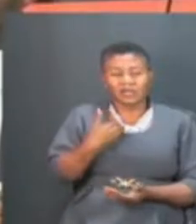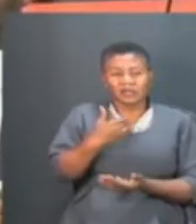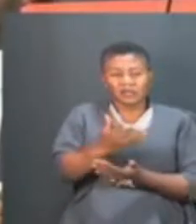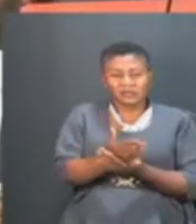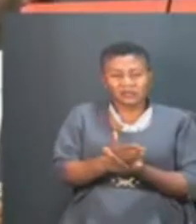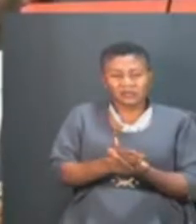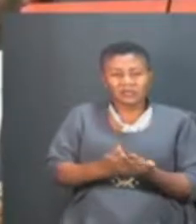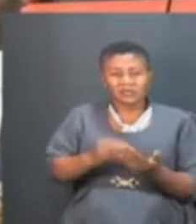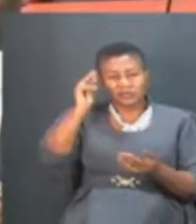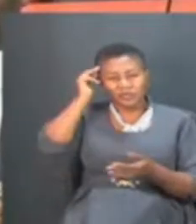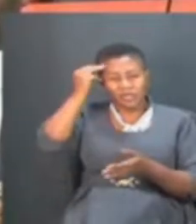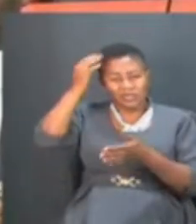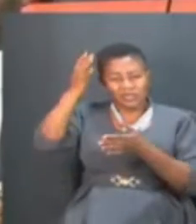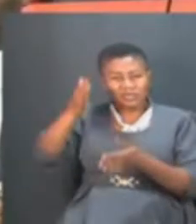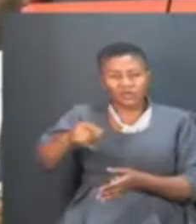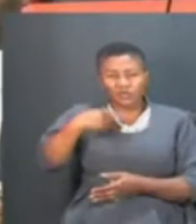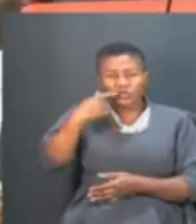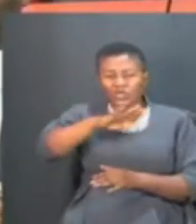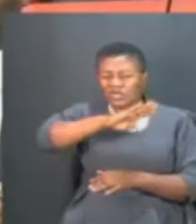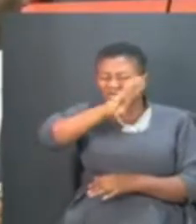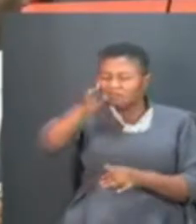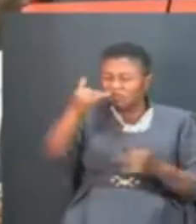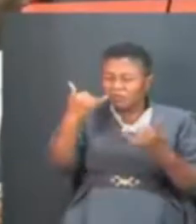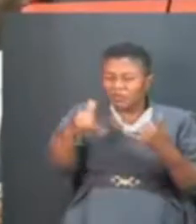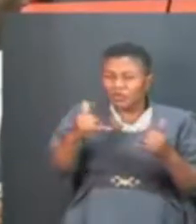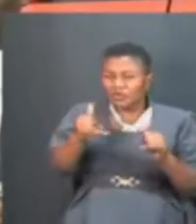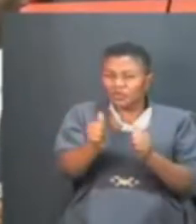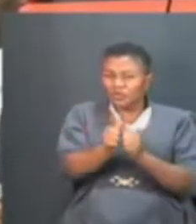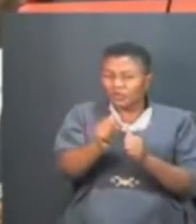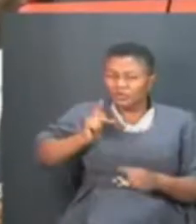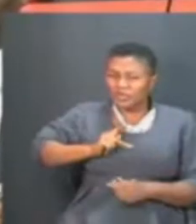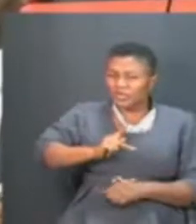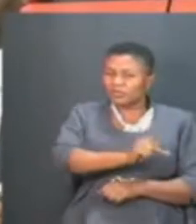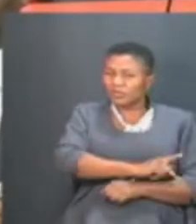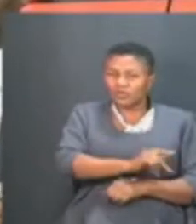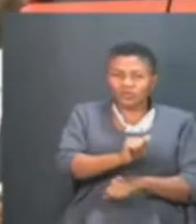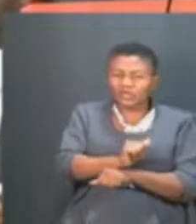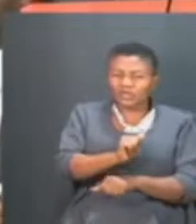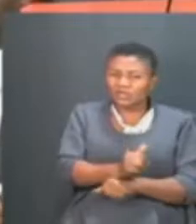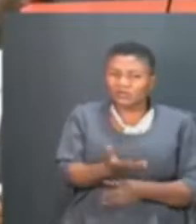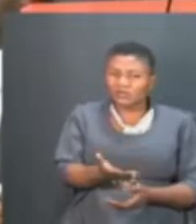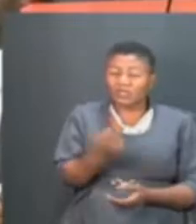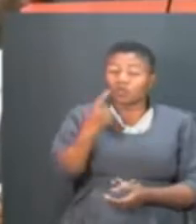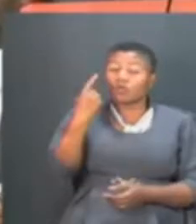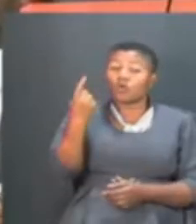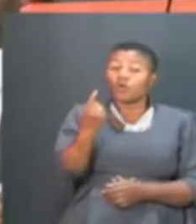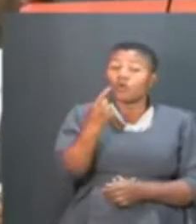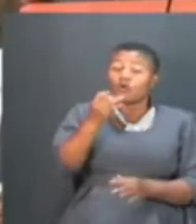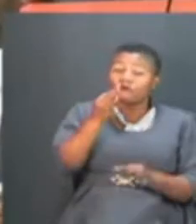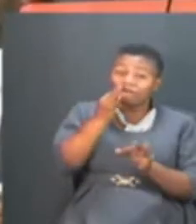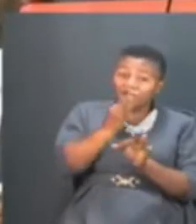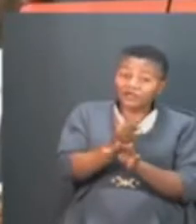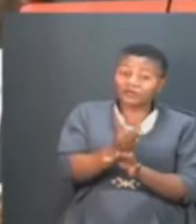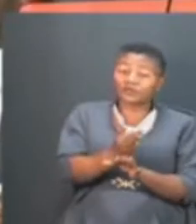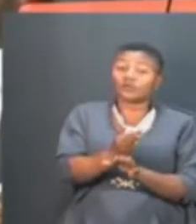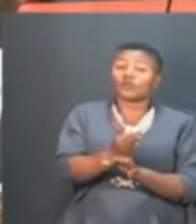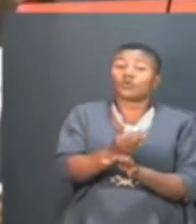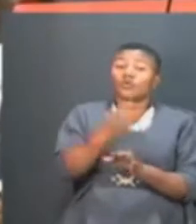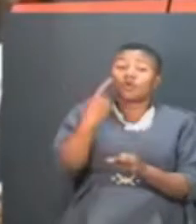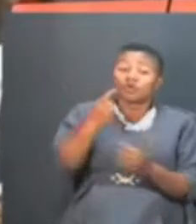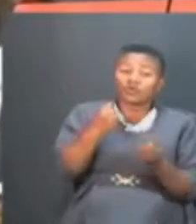Yes. Ever present, ever faithful, ever supportive. Yes. You are always borrowing ministers to come and